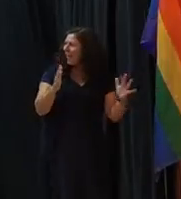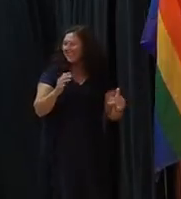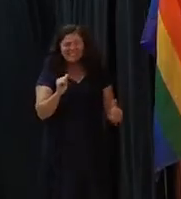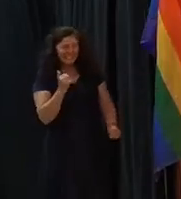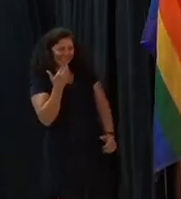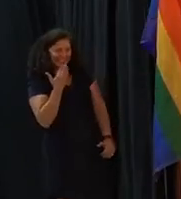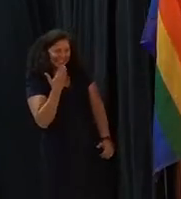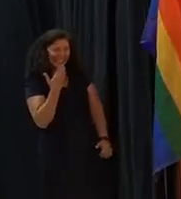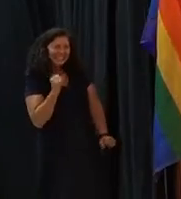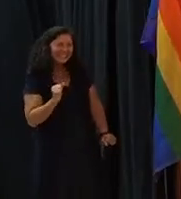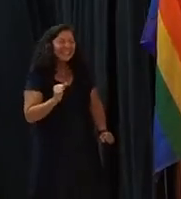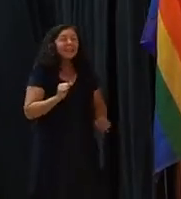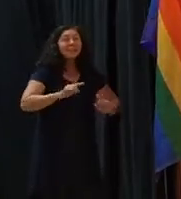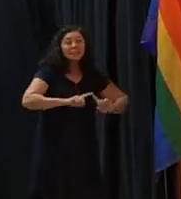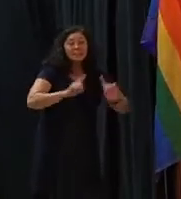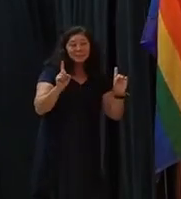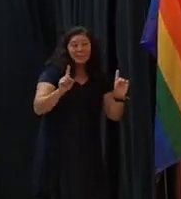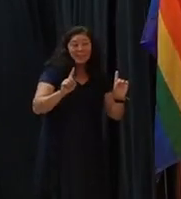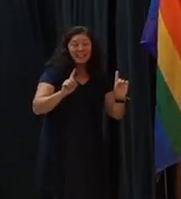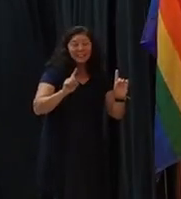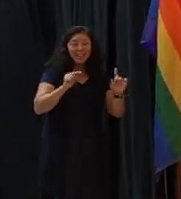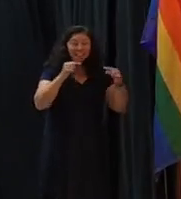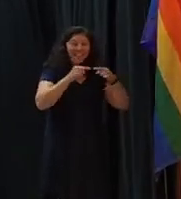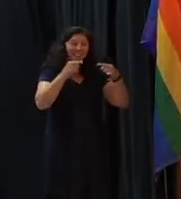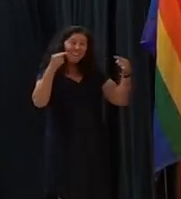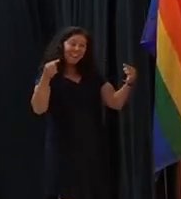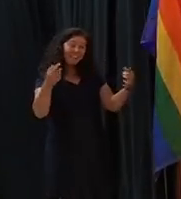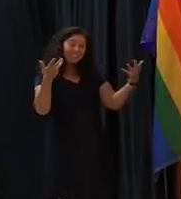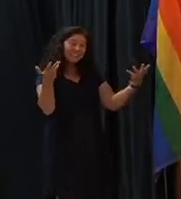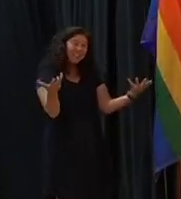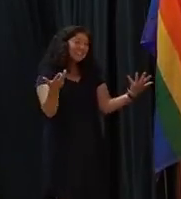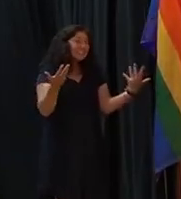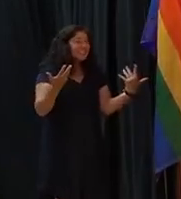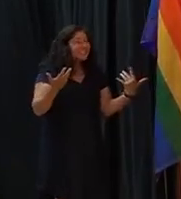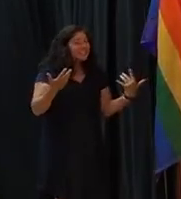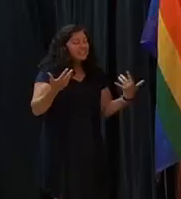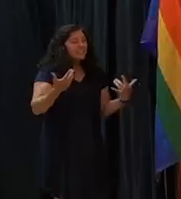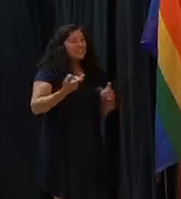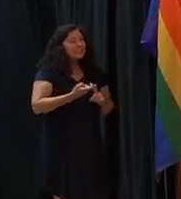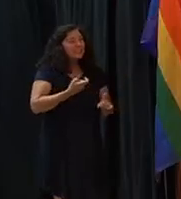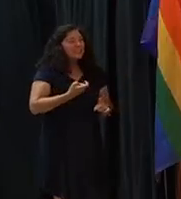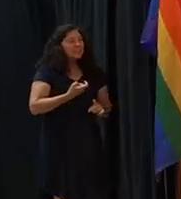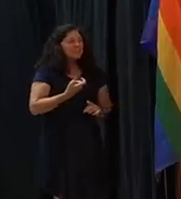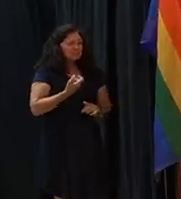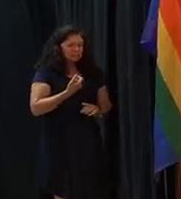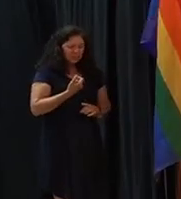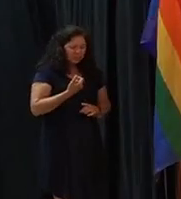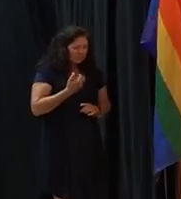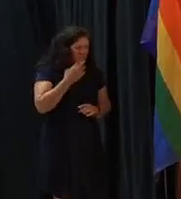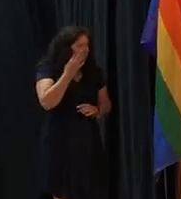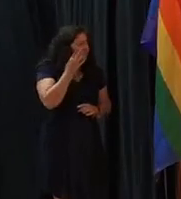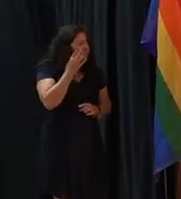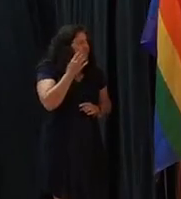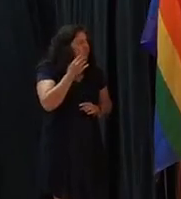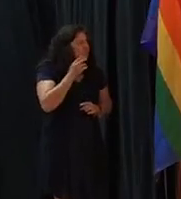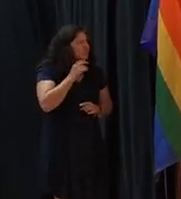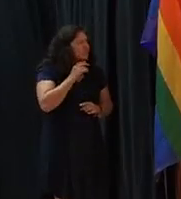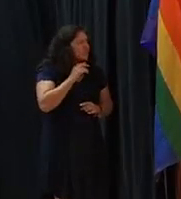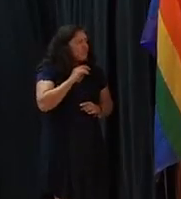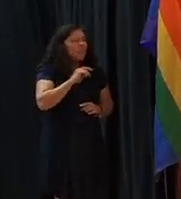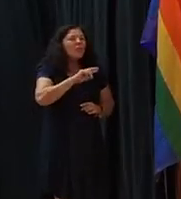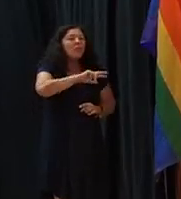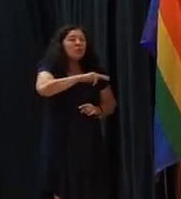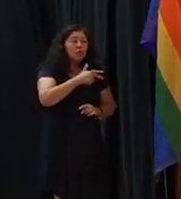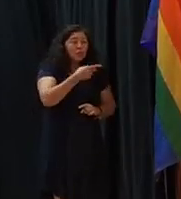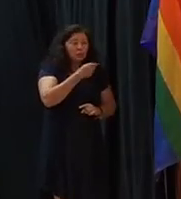think, yeah, but on the flip side, having said that, we I think from a couple of years, the first third gender was issued